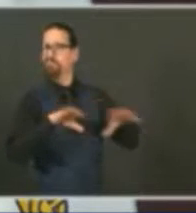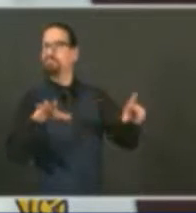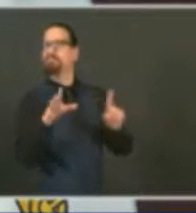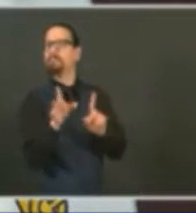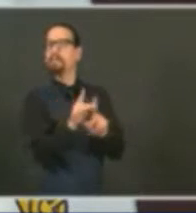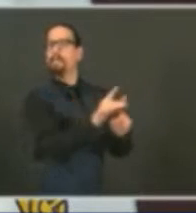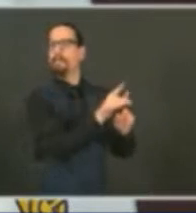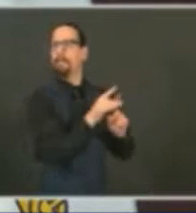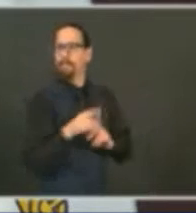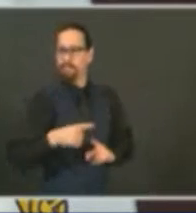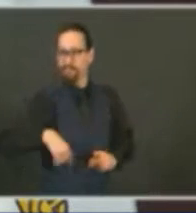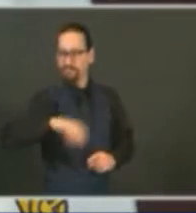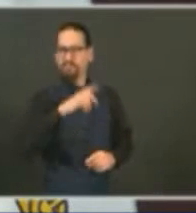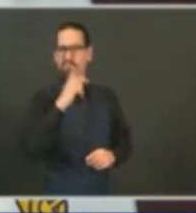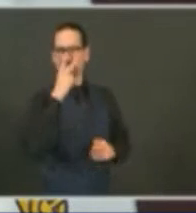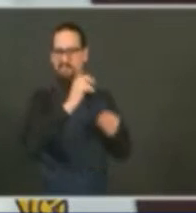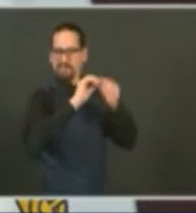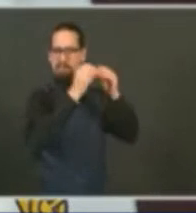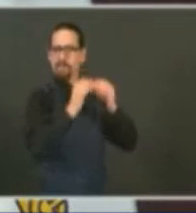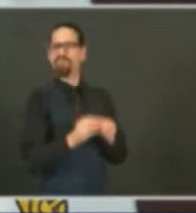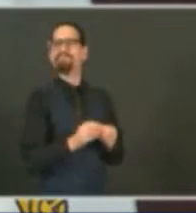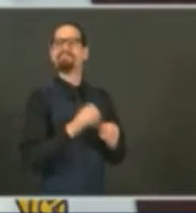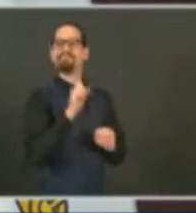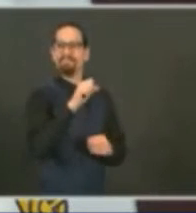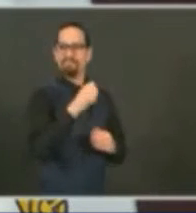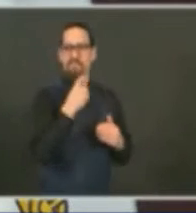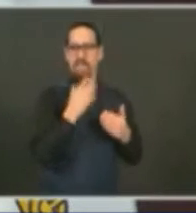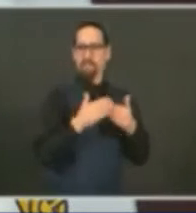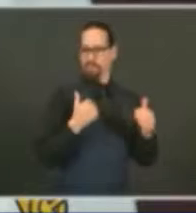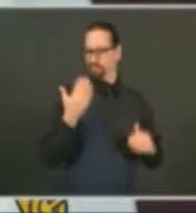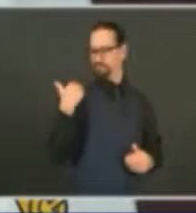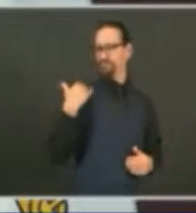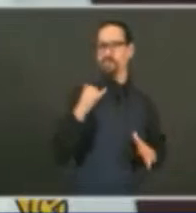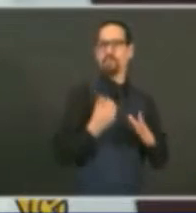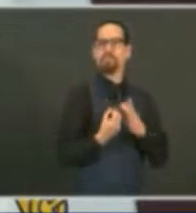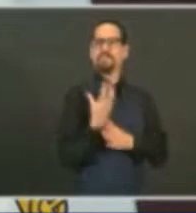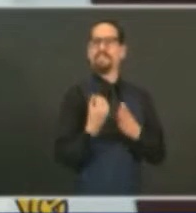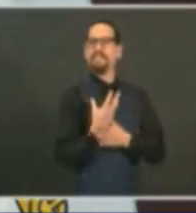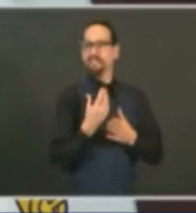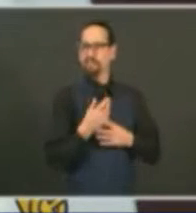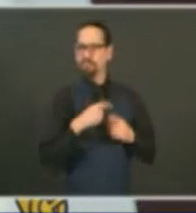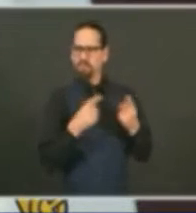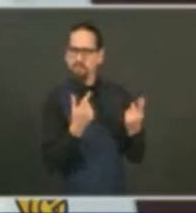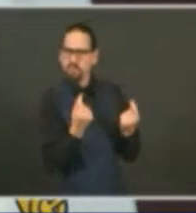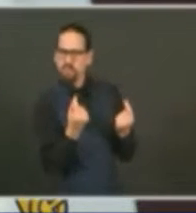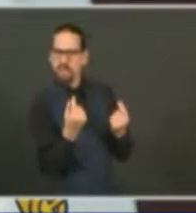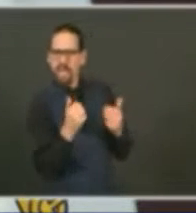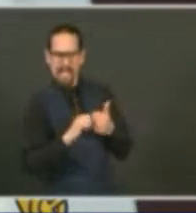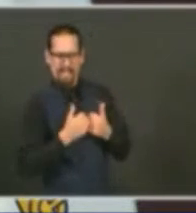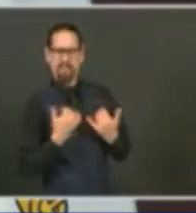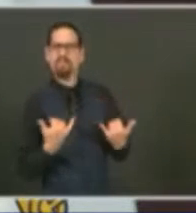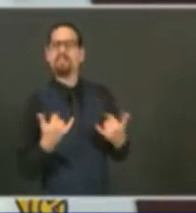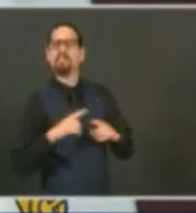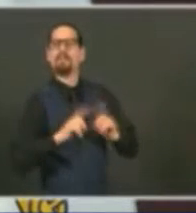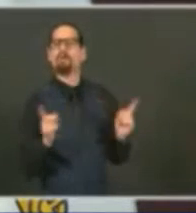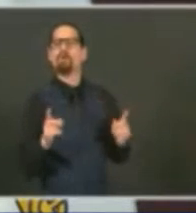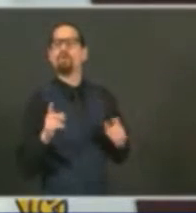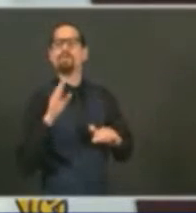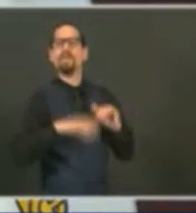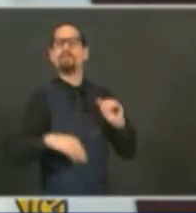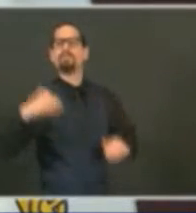are nearing springtime levels in nursing homes. What's being done differently this time around, or should we just expect the same that we saw in the